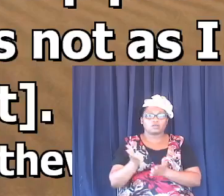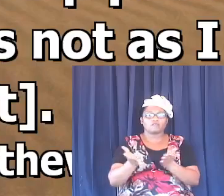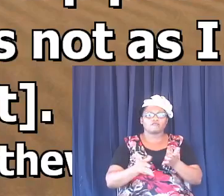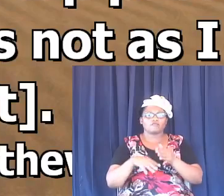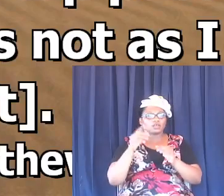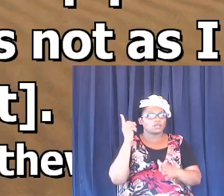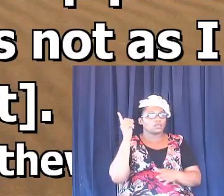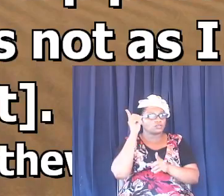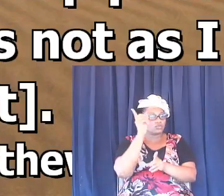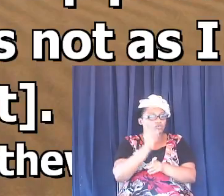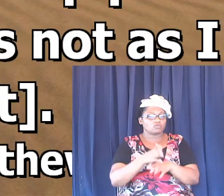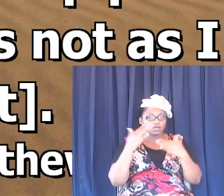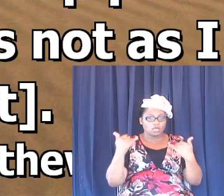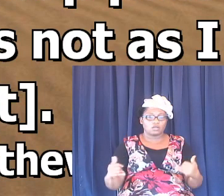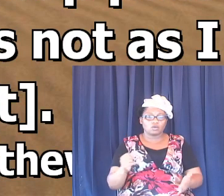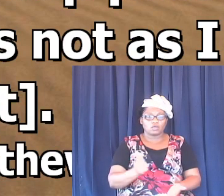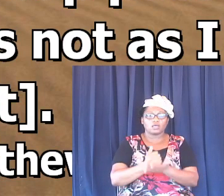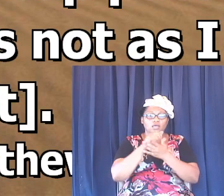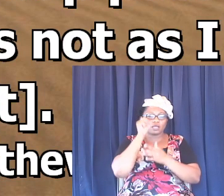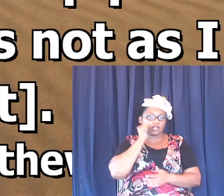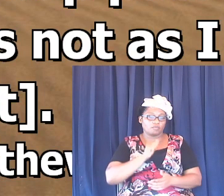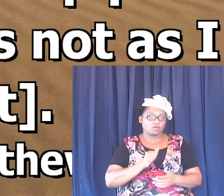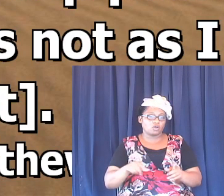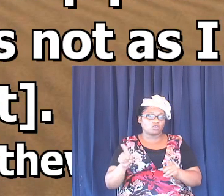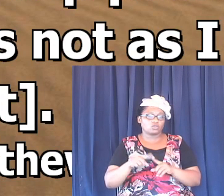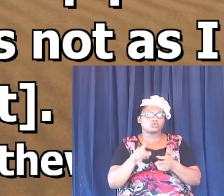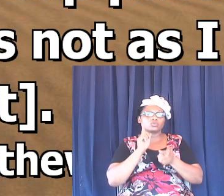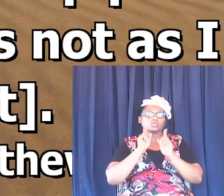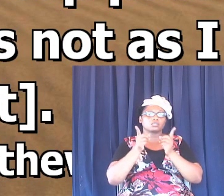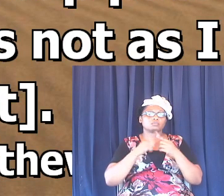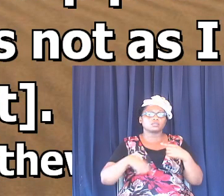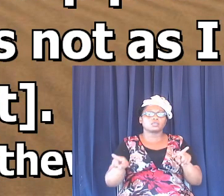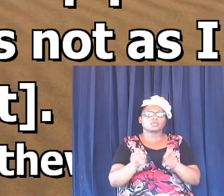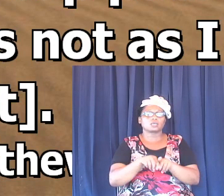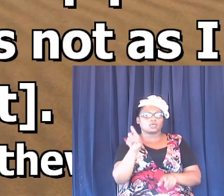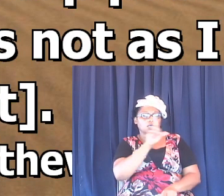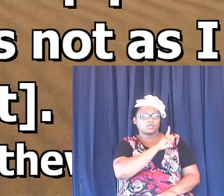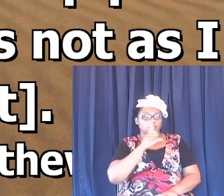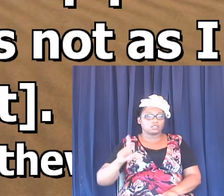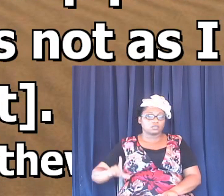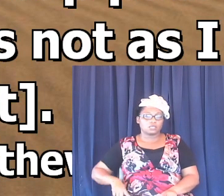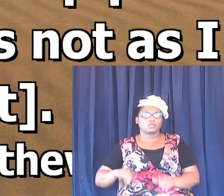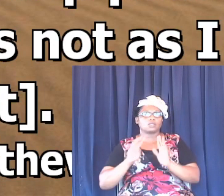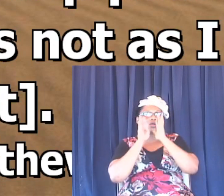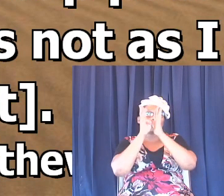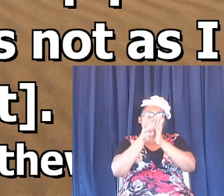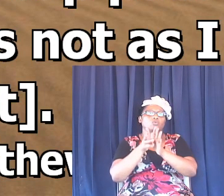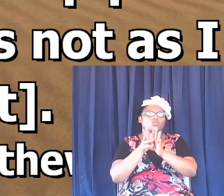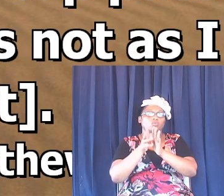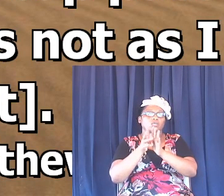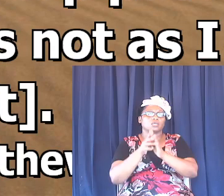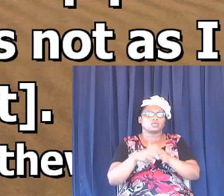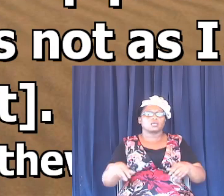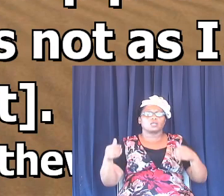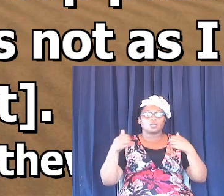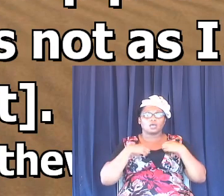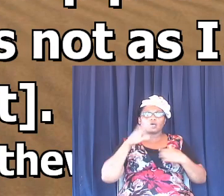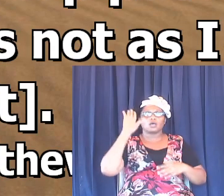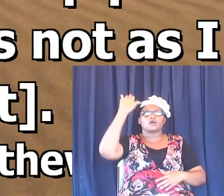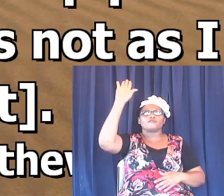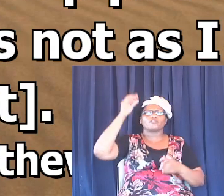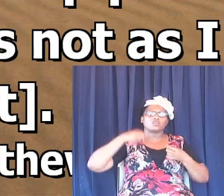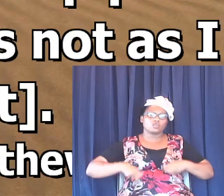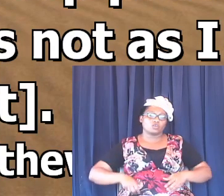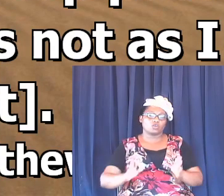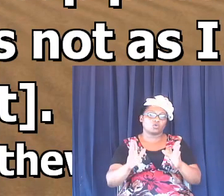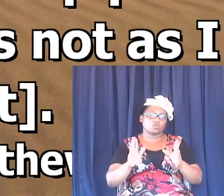to speak and to speak as the Lord will and would direct. Have your own way. Let